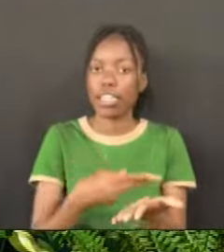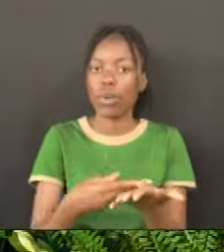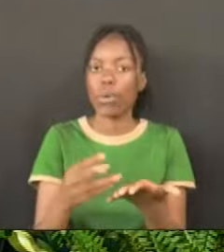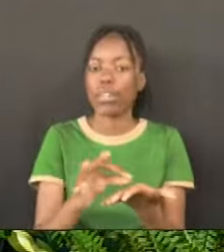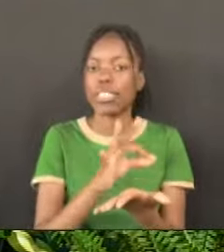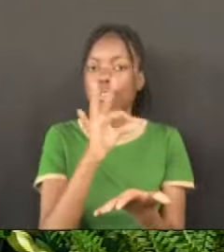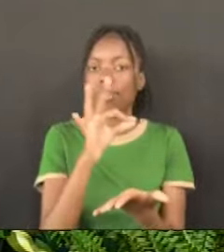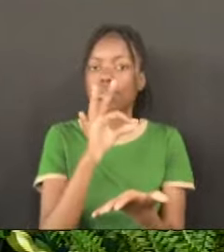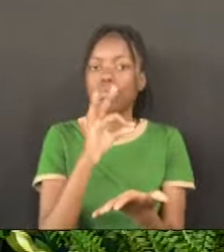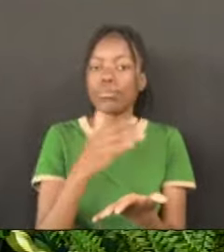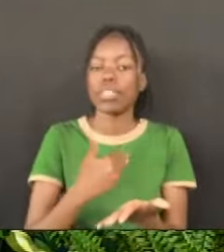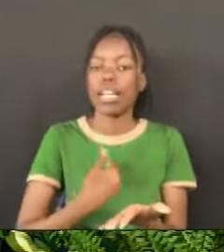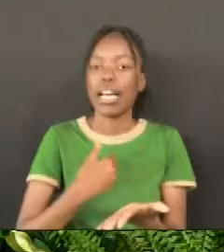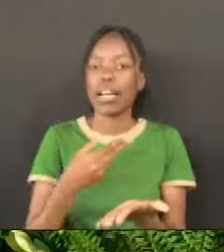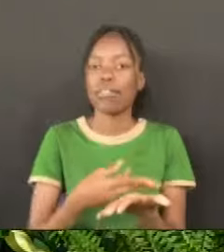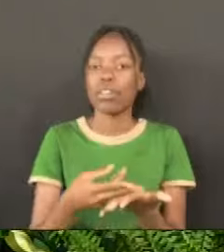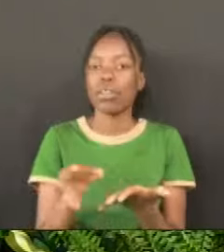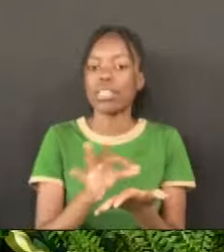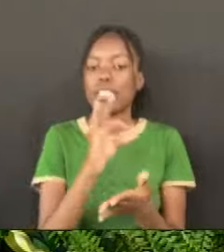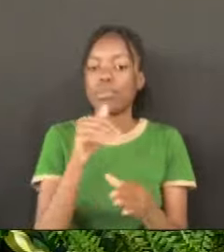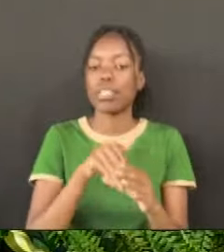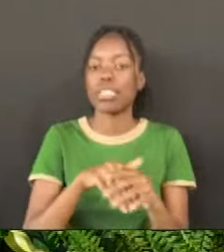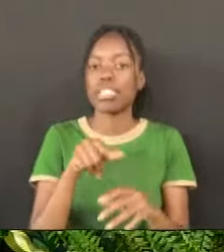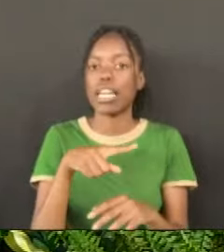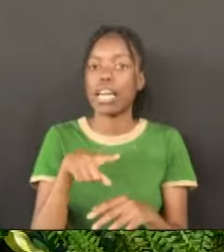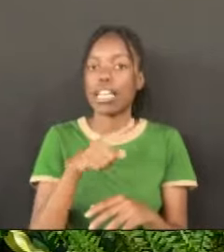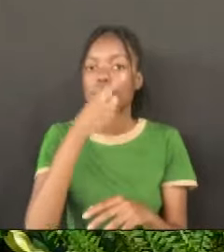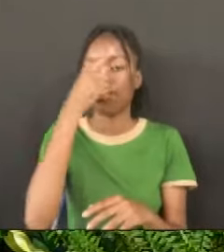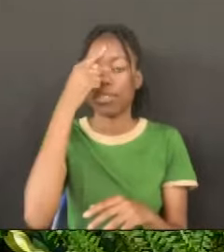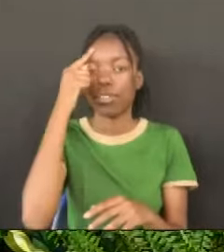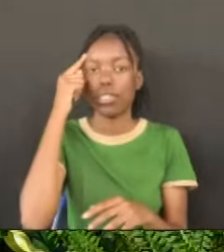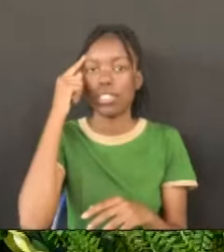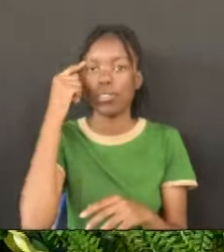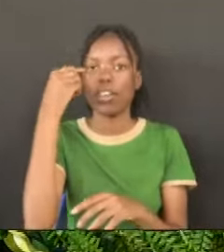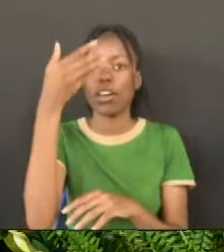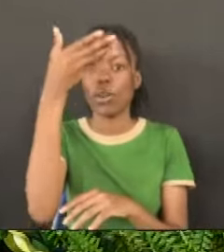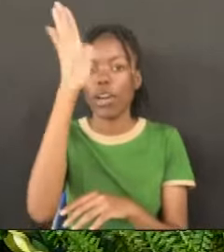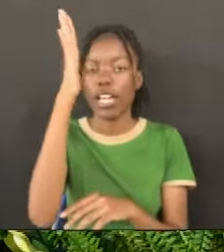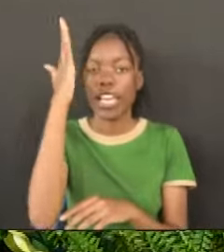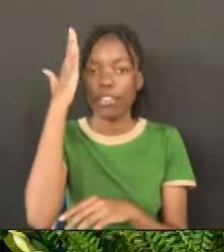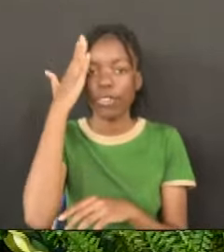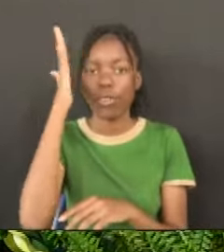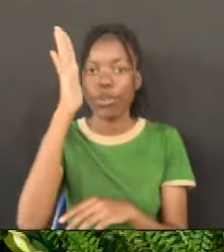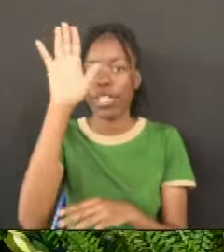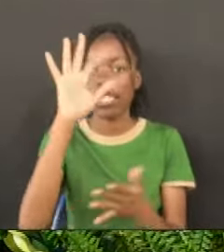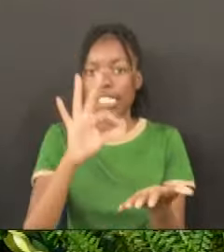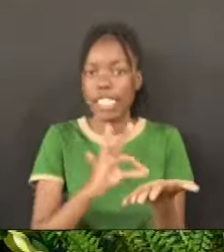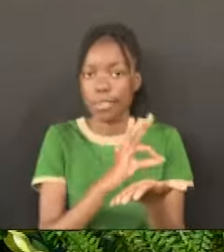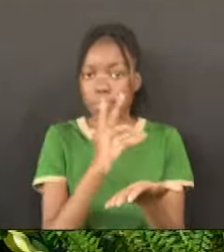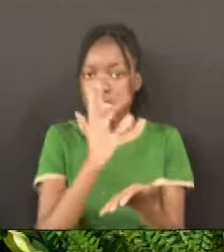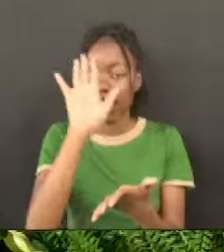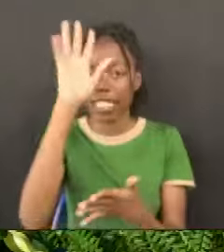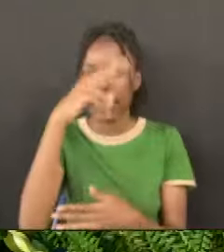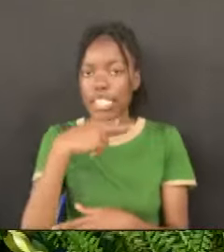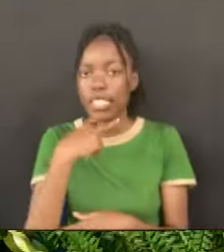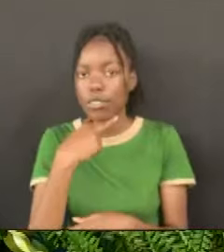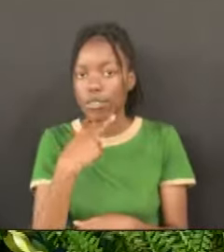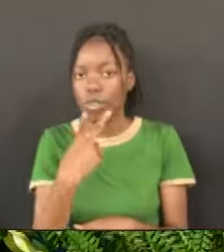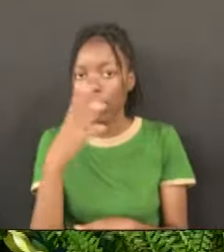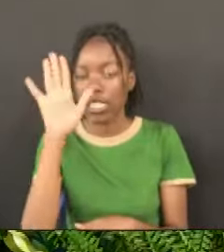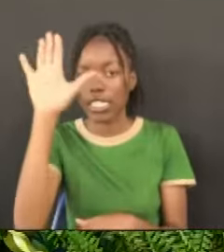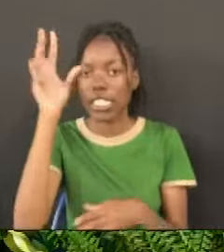Holy Spirit in us. Because we know God, and therefore we know his Spirit, we know his voice, we know his